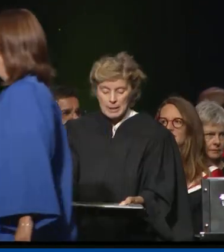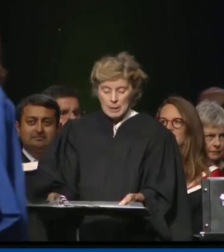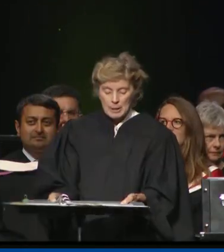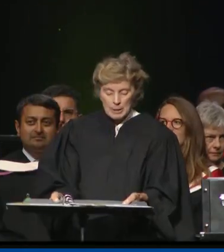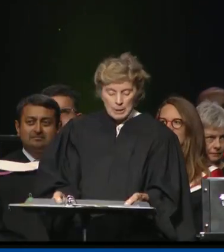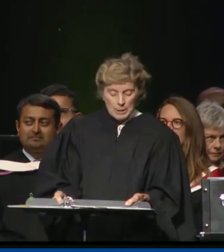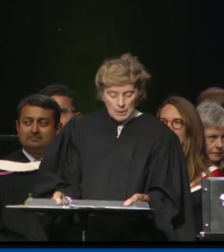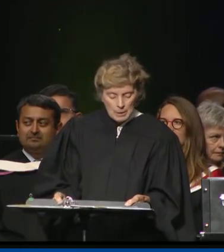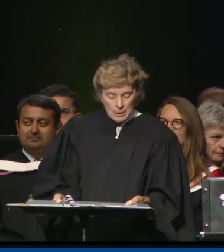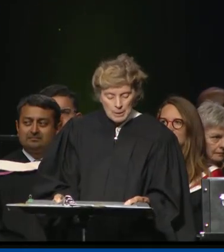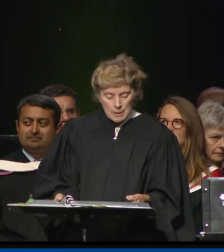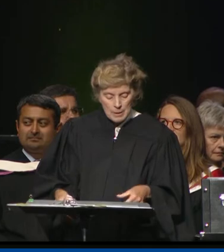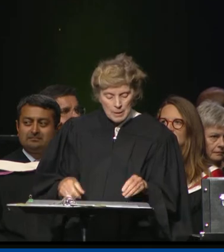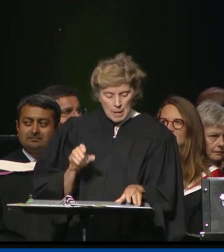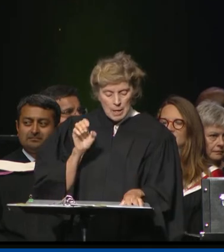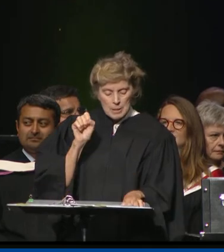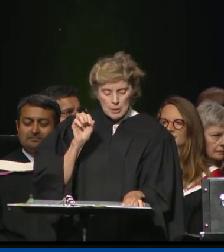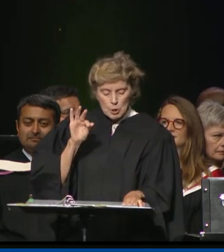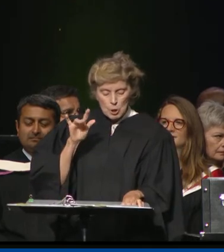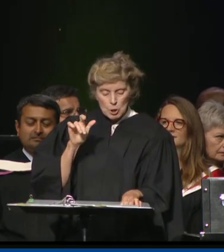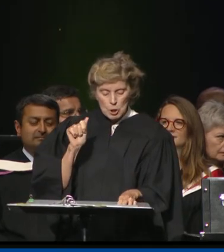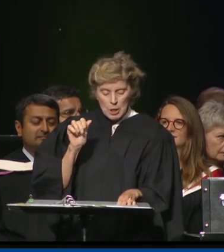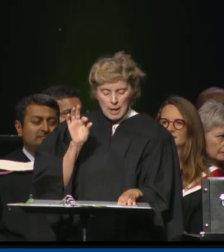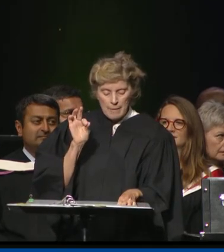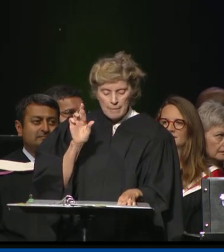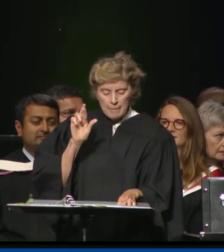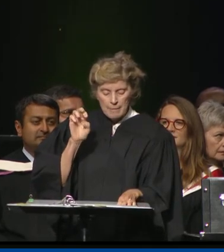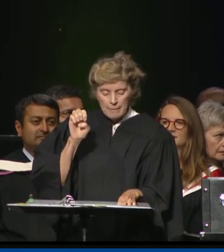Sergia Karina Frere.